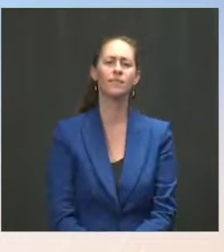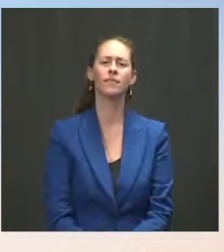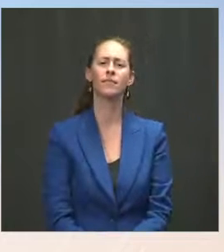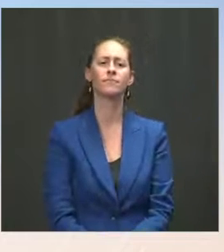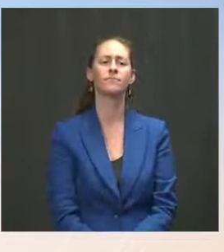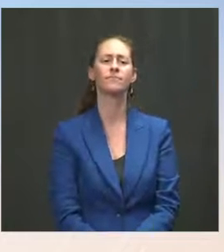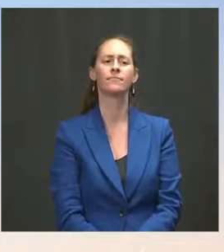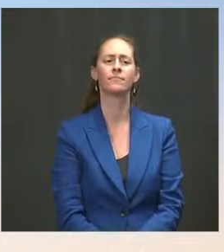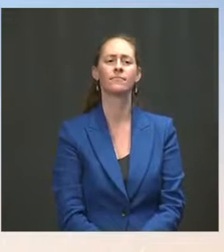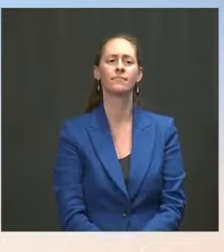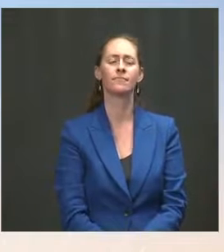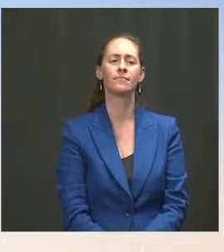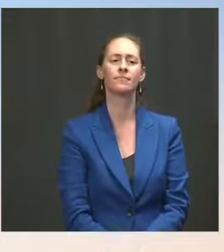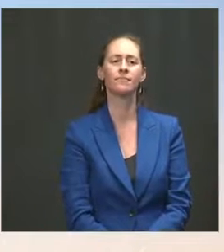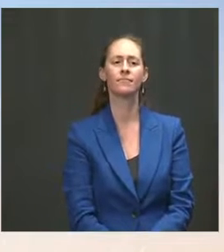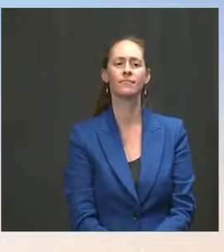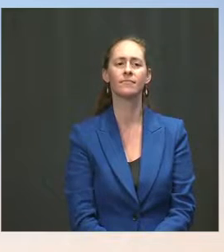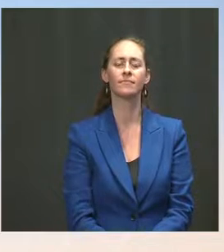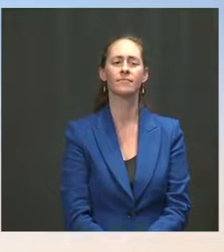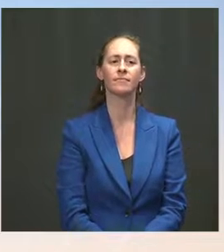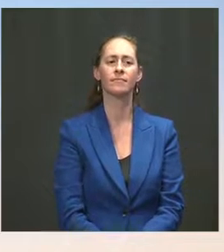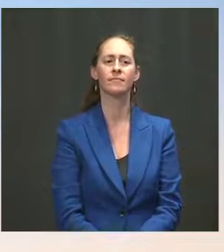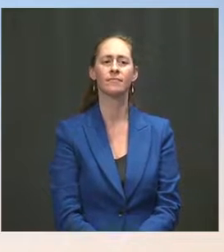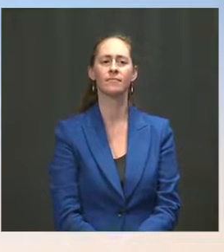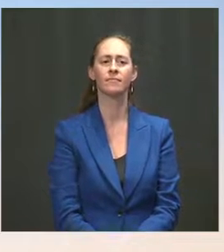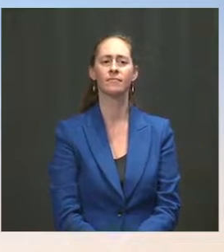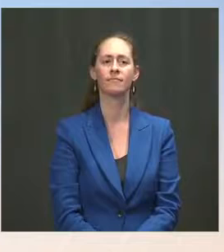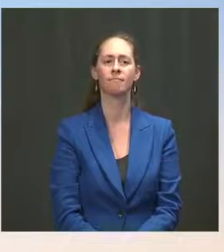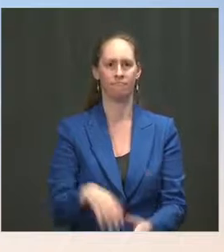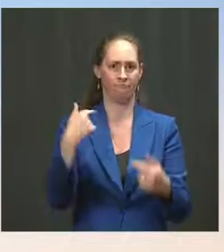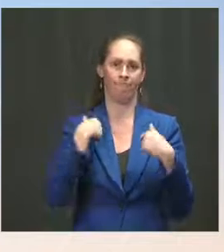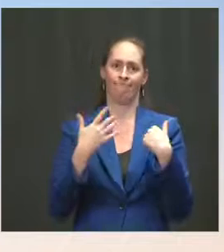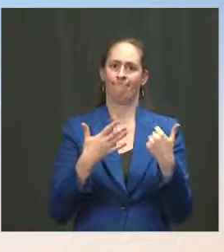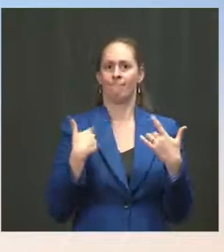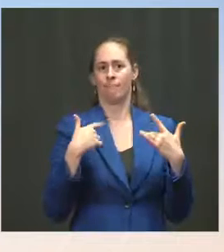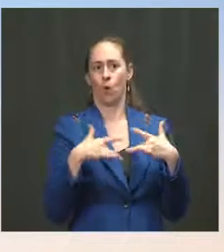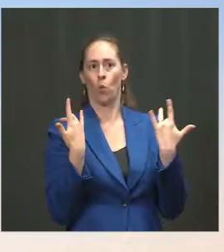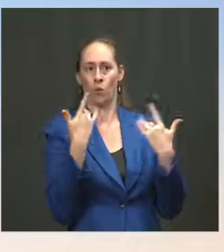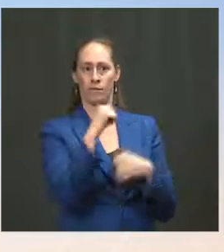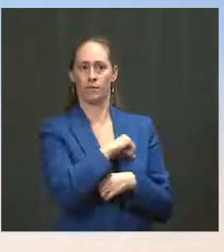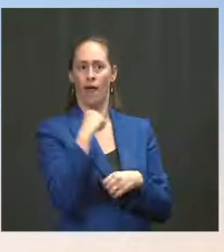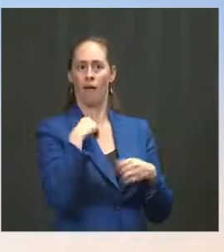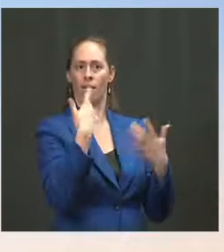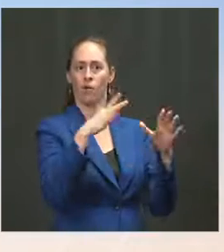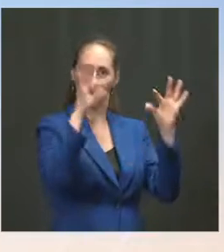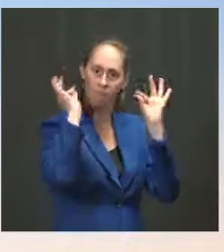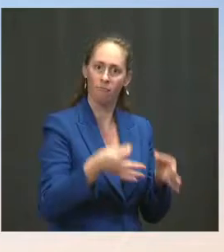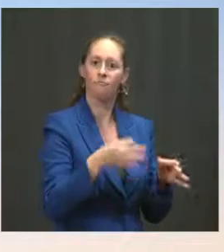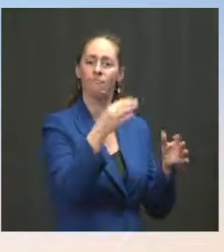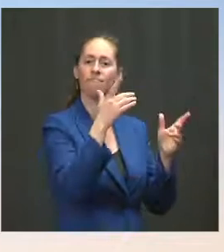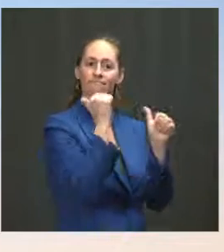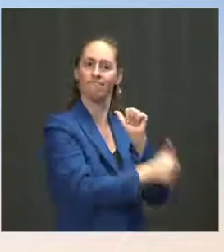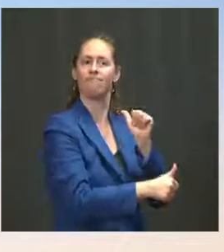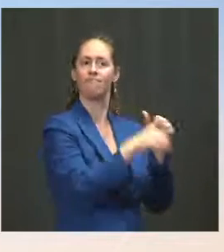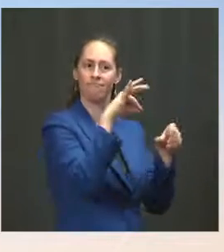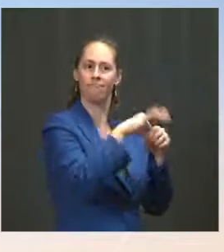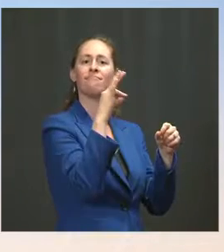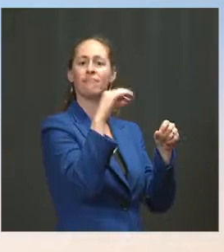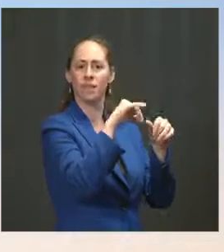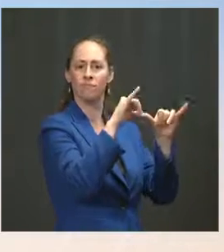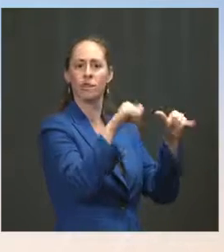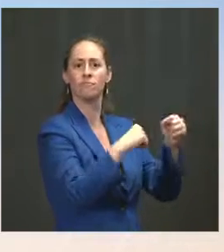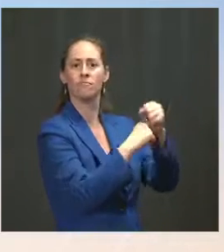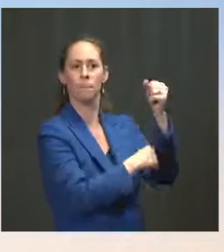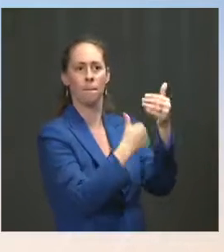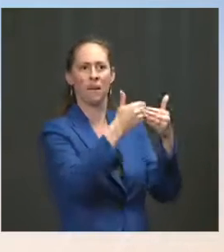did before recess by passing the bipartisan infrastructure bill and certainly taking an important step forward on the president's Build Back Better agenda. We are frustrated